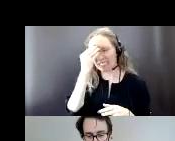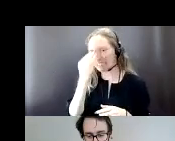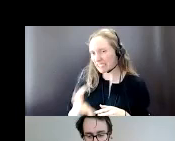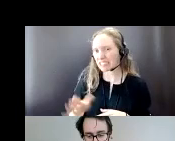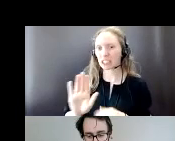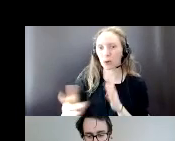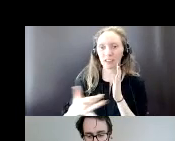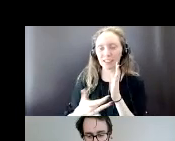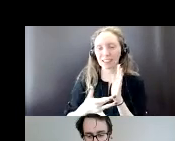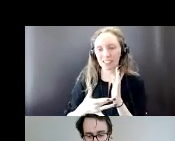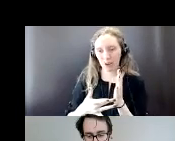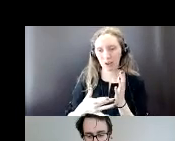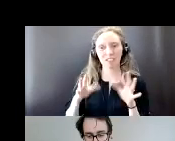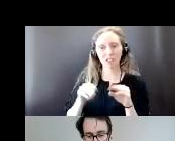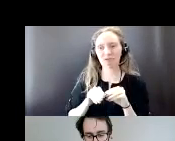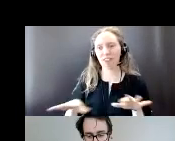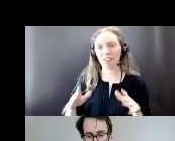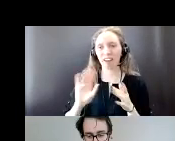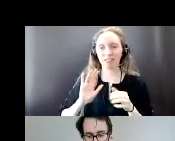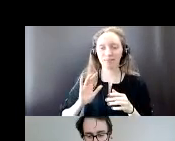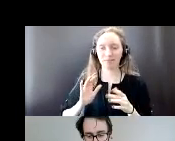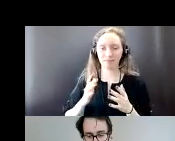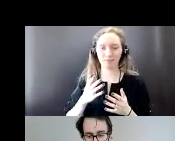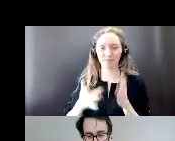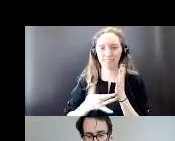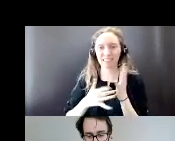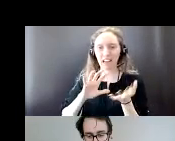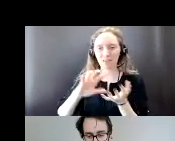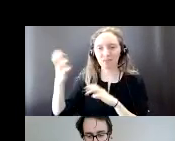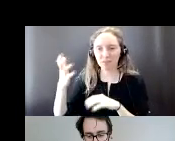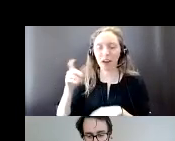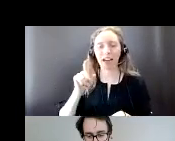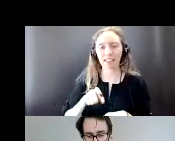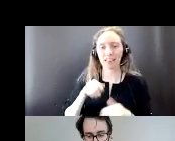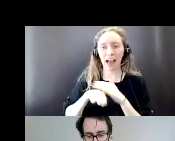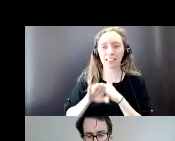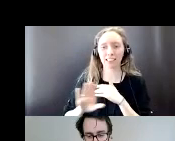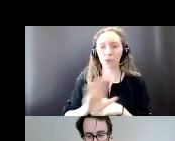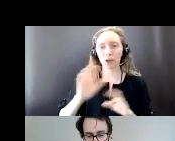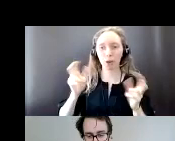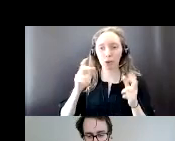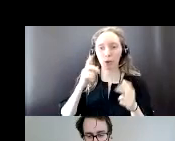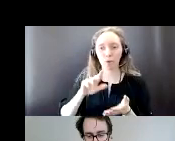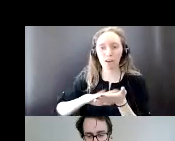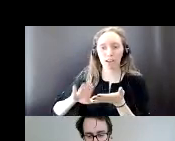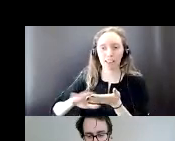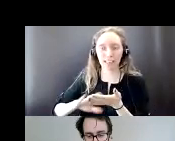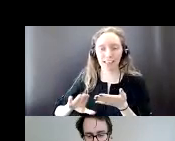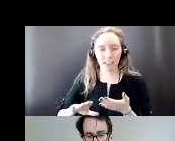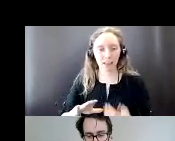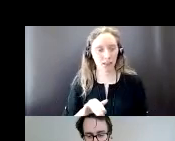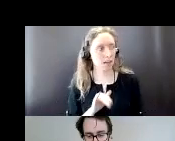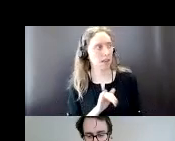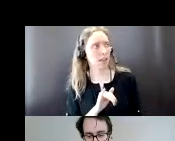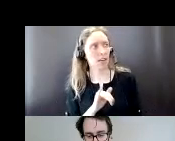require access to your computer to be able to resolve or to clean that out. Another common way is we're seeing emails go